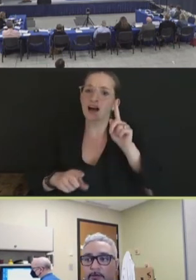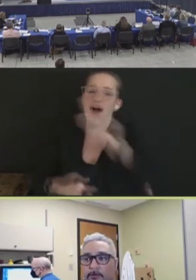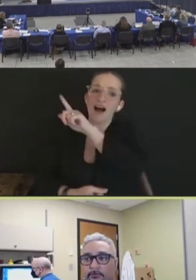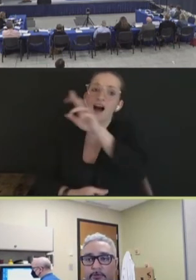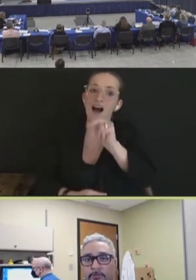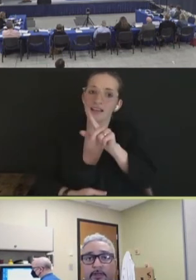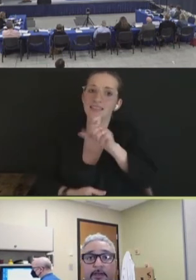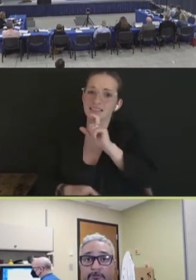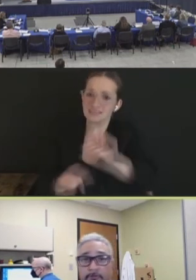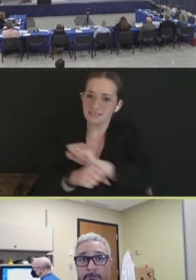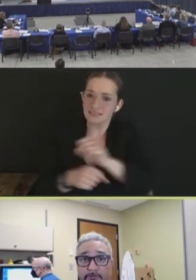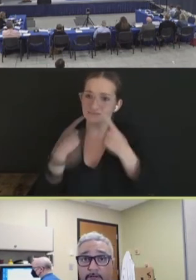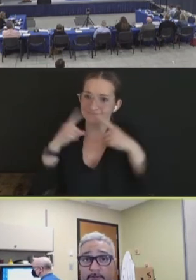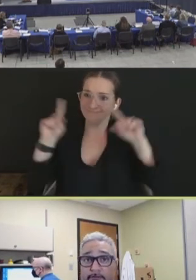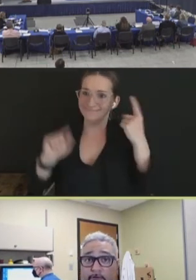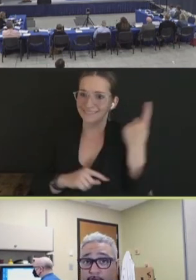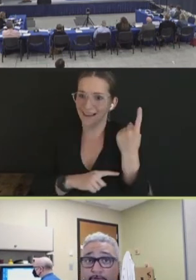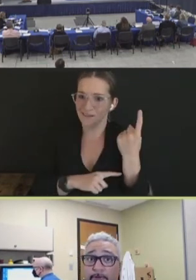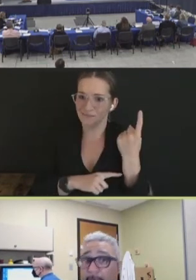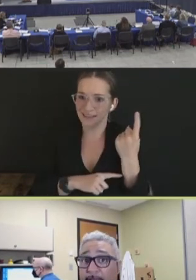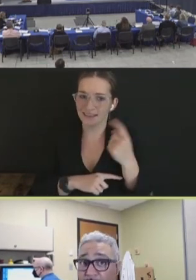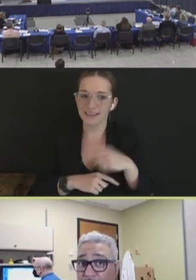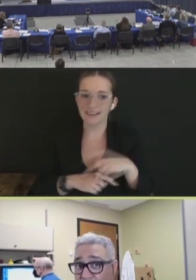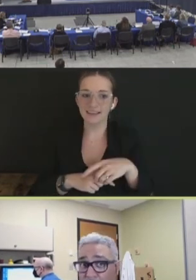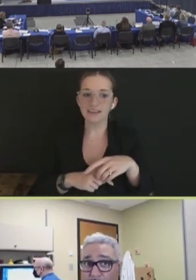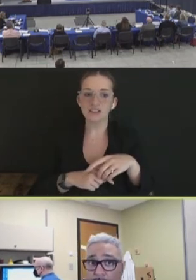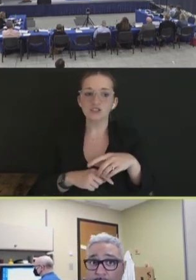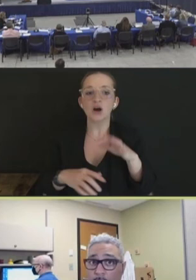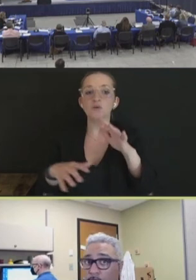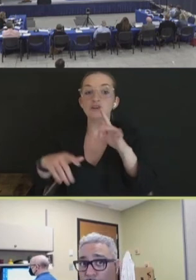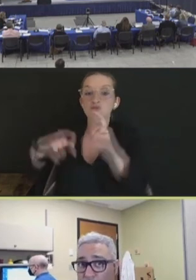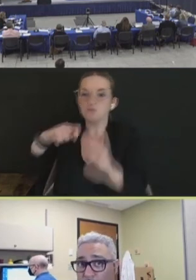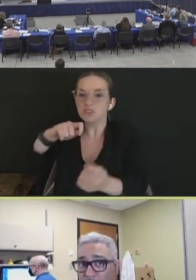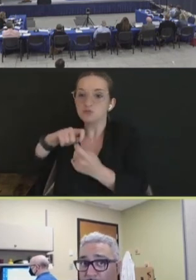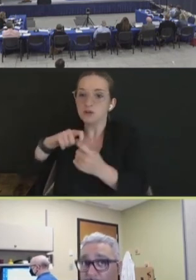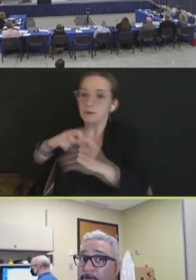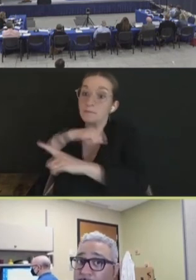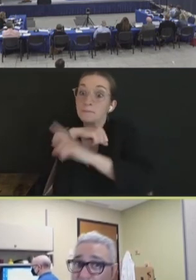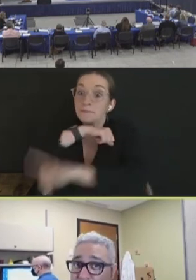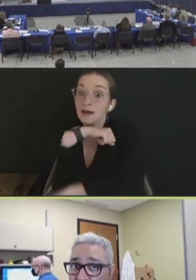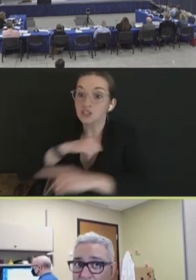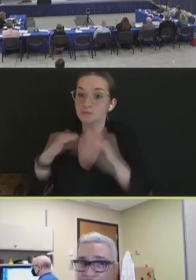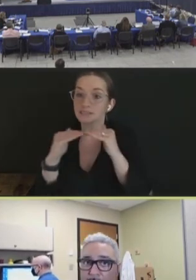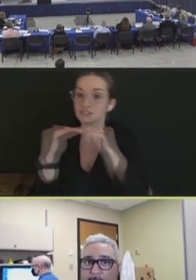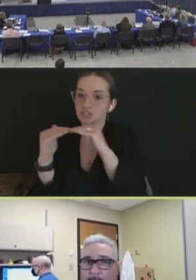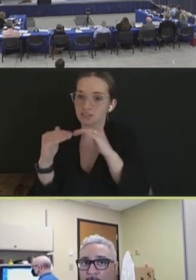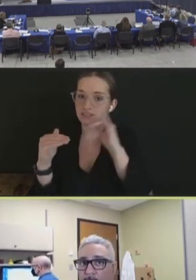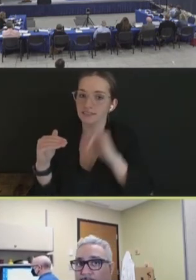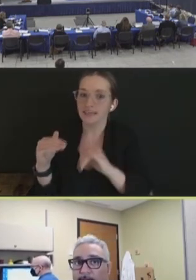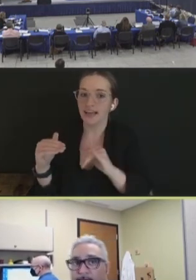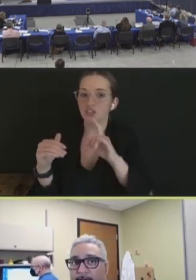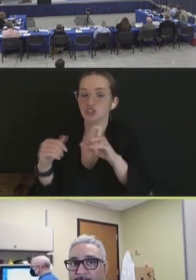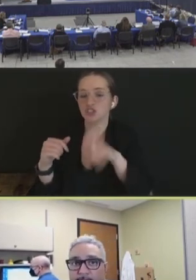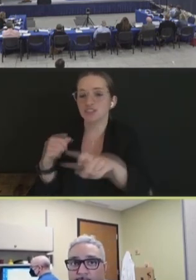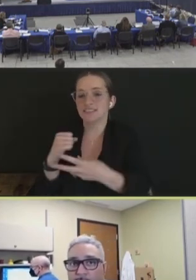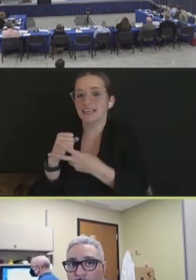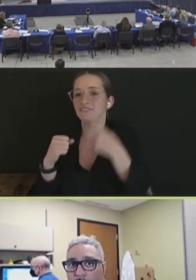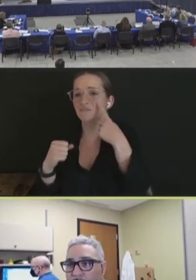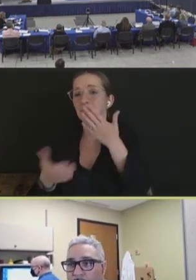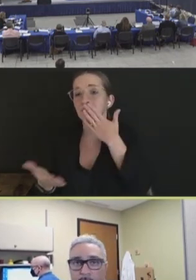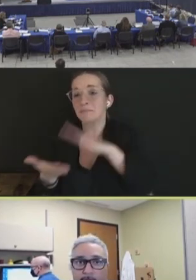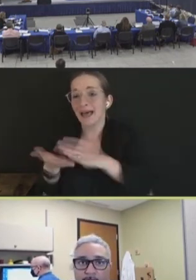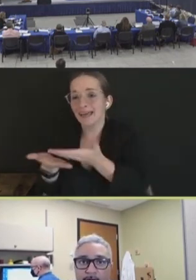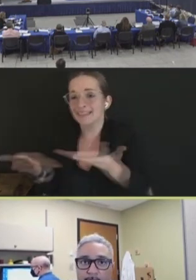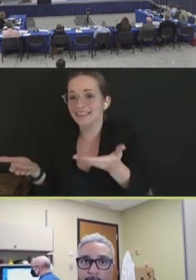arguably, you should save retributive justice for really bad things. Someone was murdered, somebody embezzled $1 million, but, if somebody's late 5 minutes to